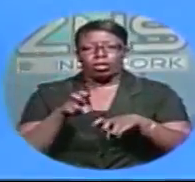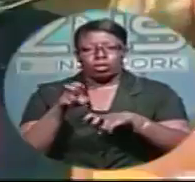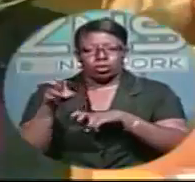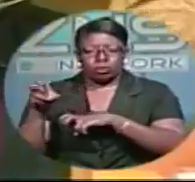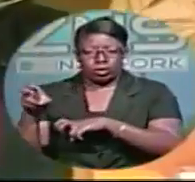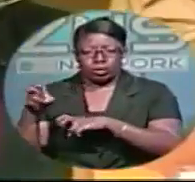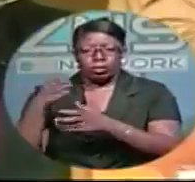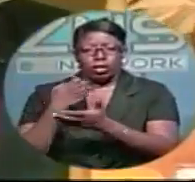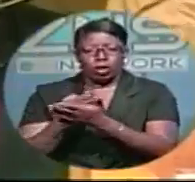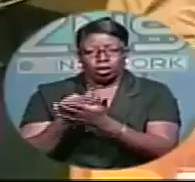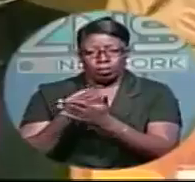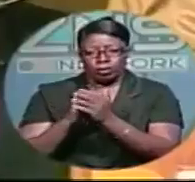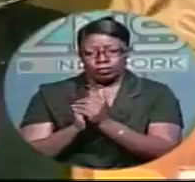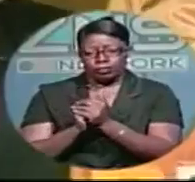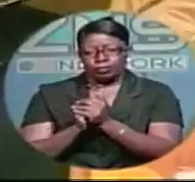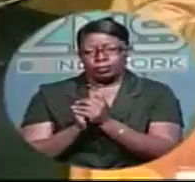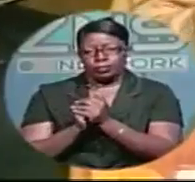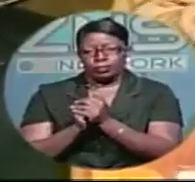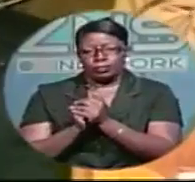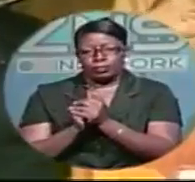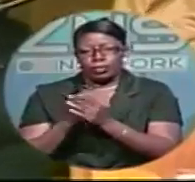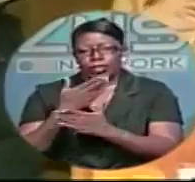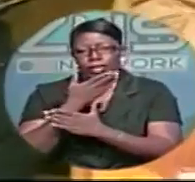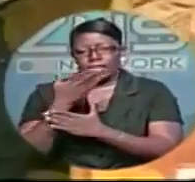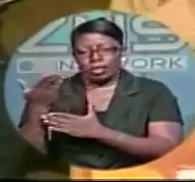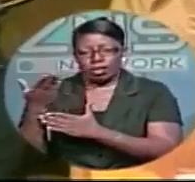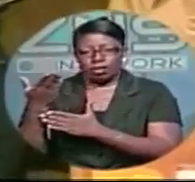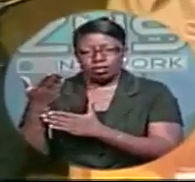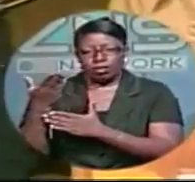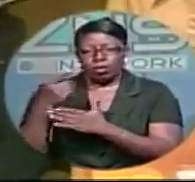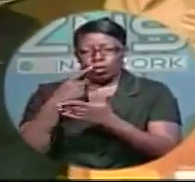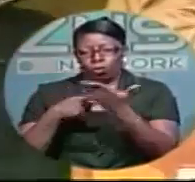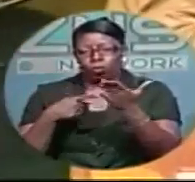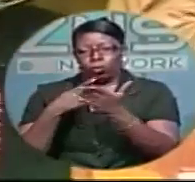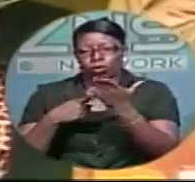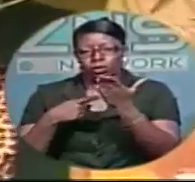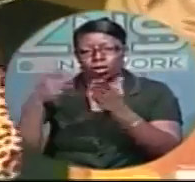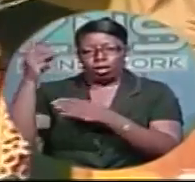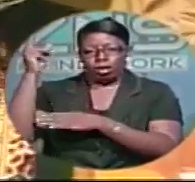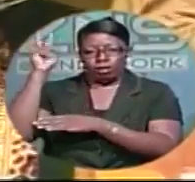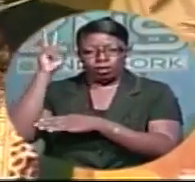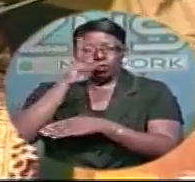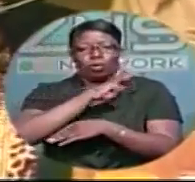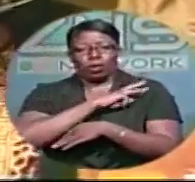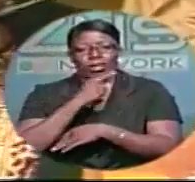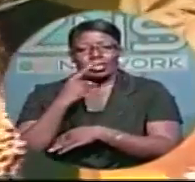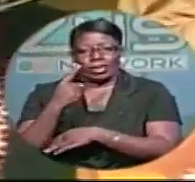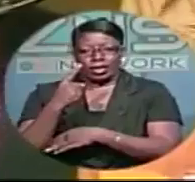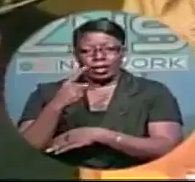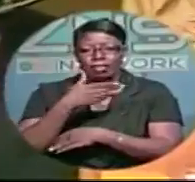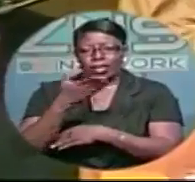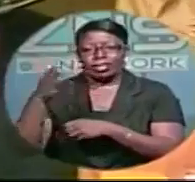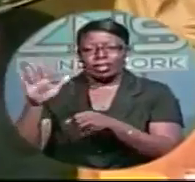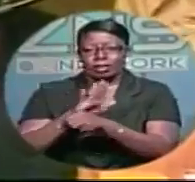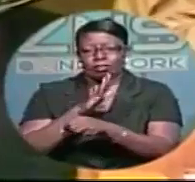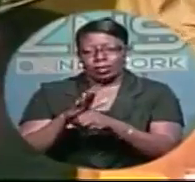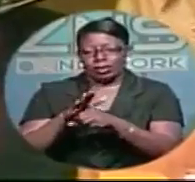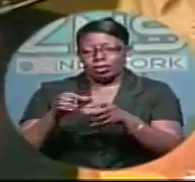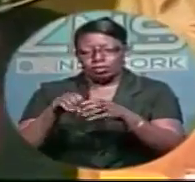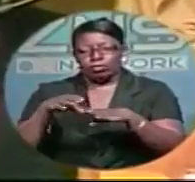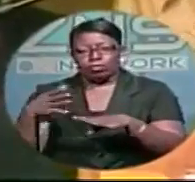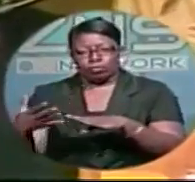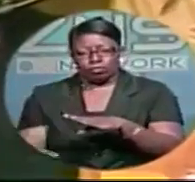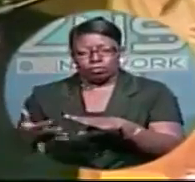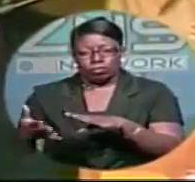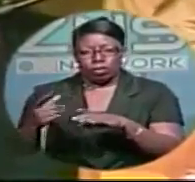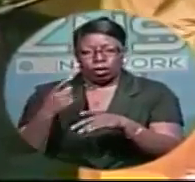is the Minister of Tourism who's talking. There is ample evidence of the complete collapse of proper marketing